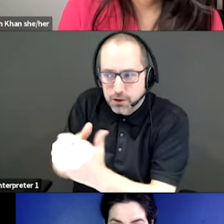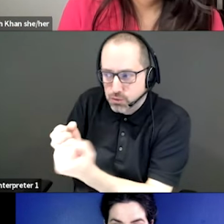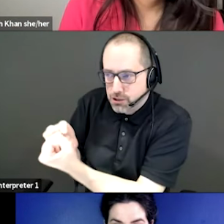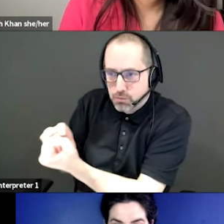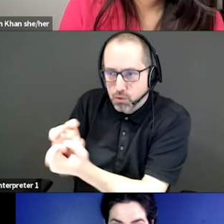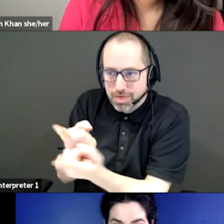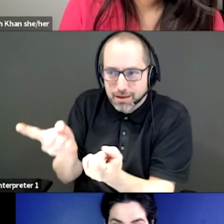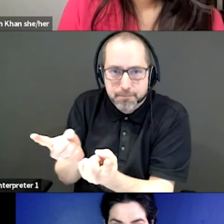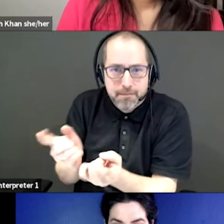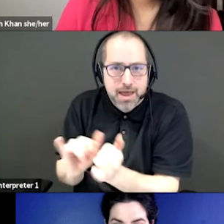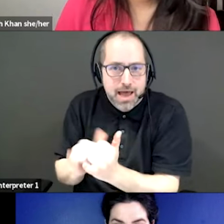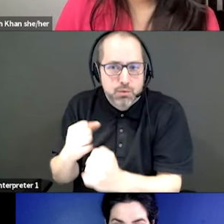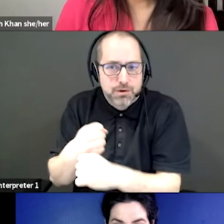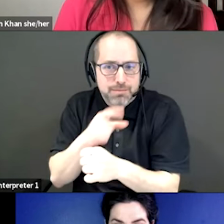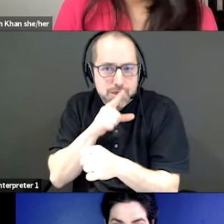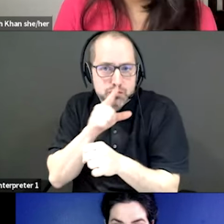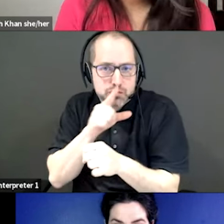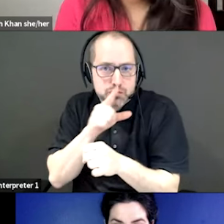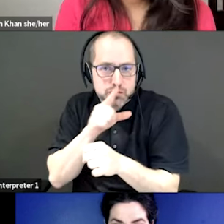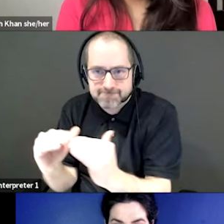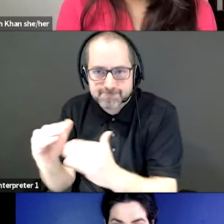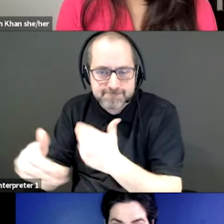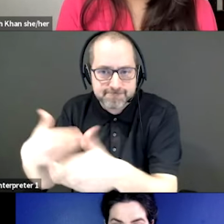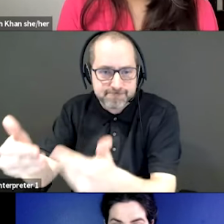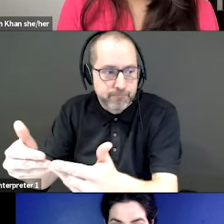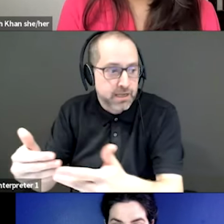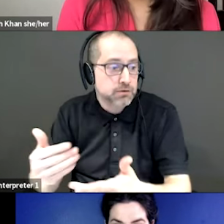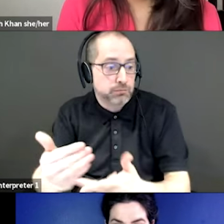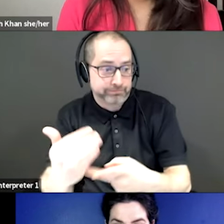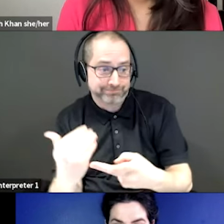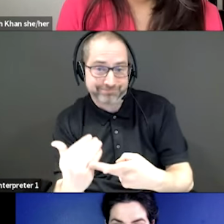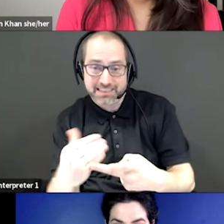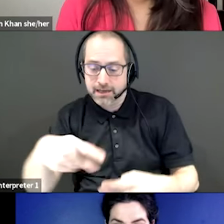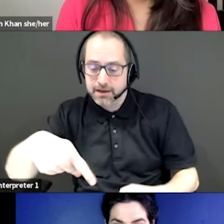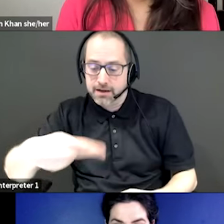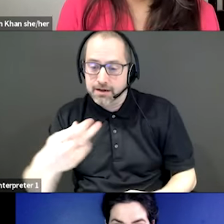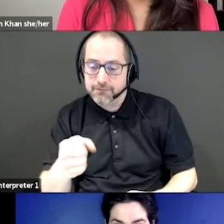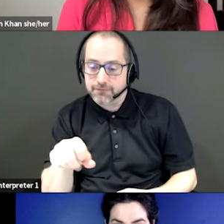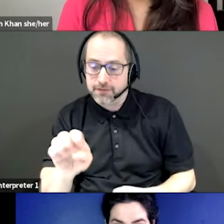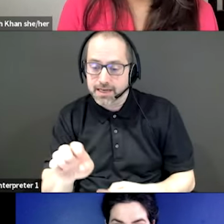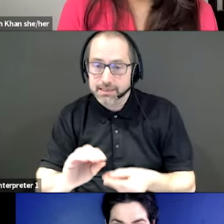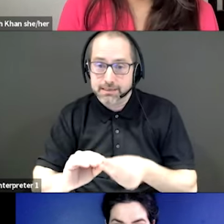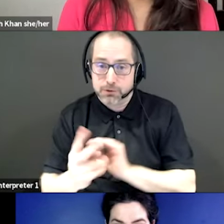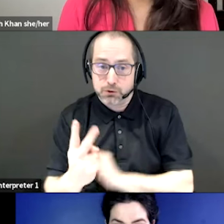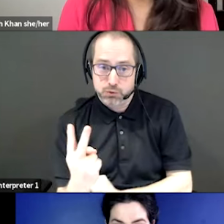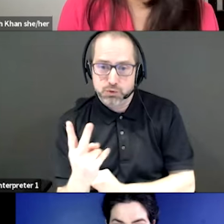involved? So phase two, which happened over